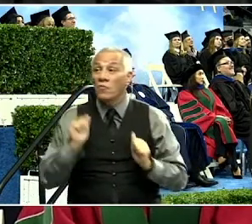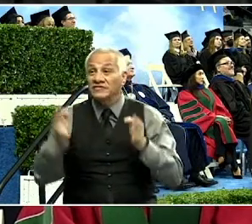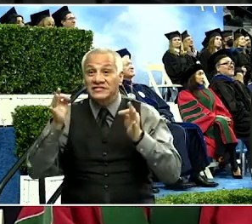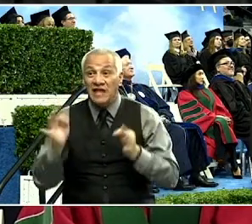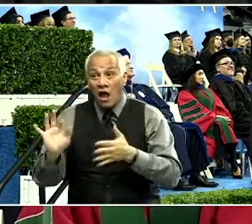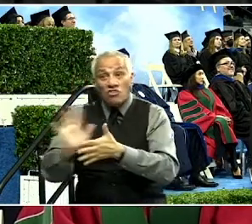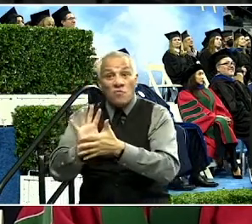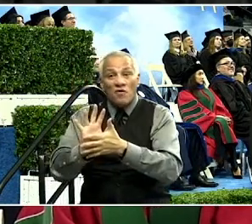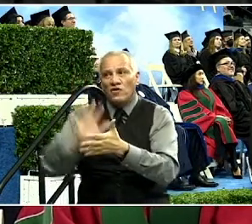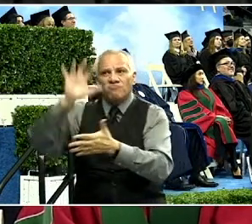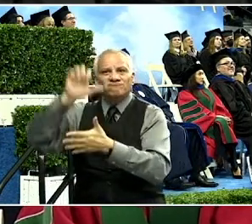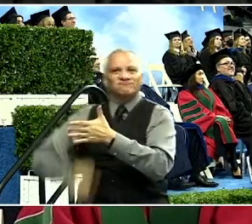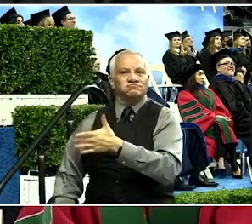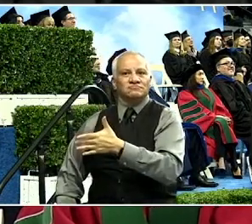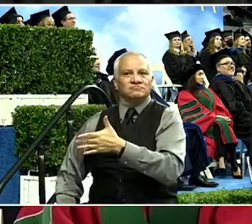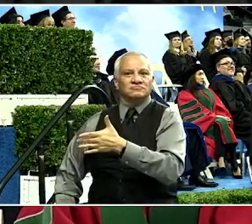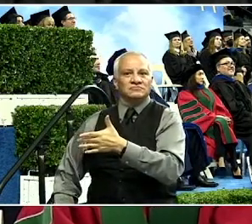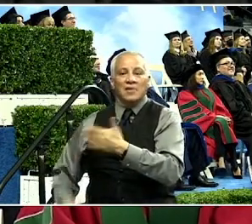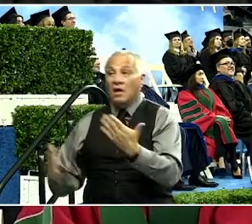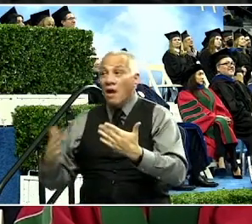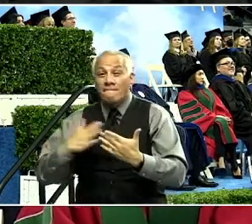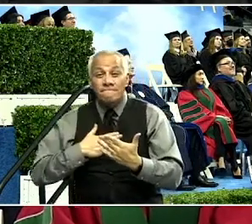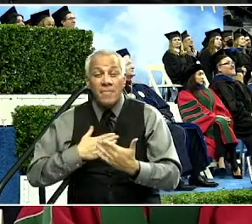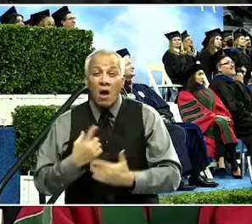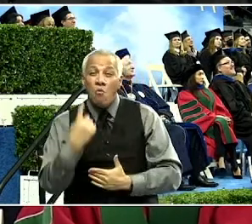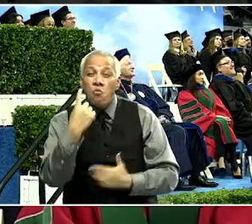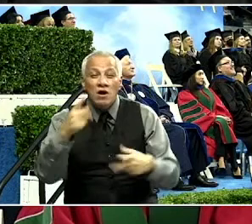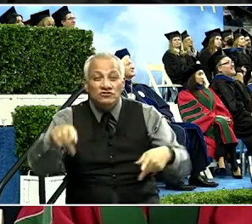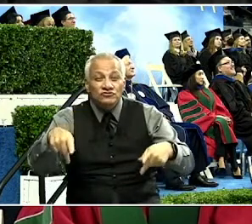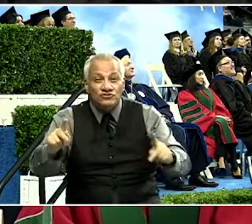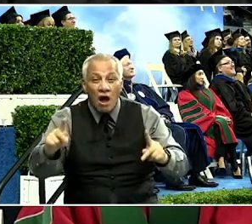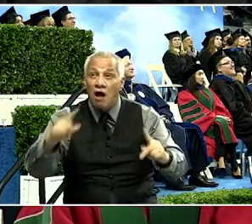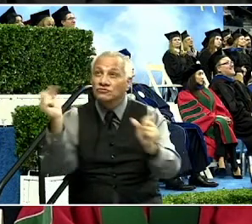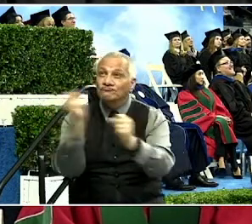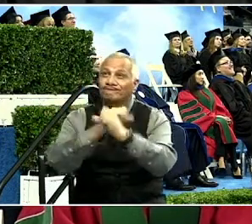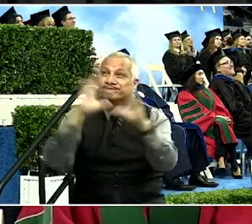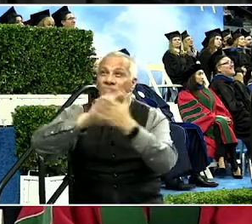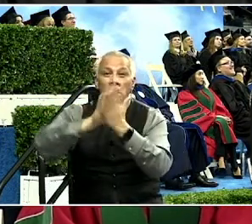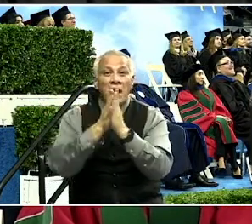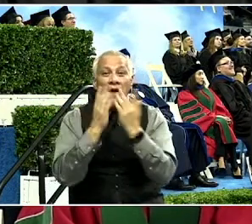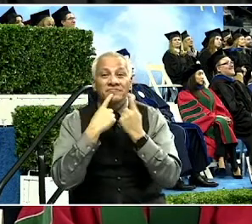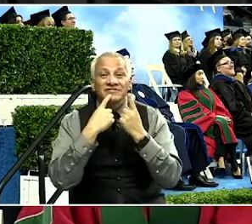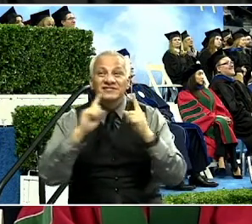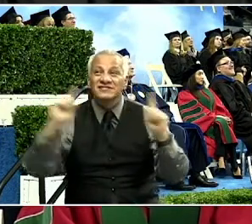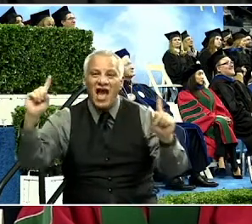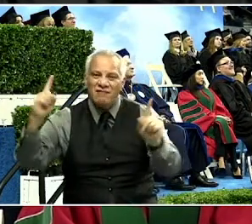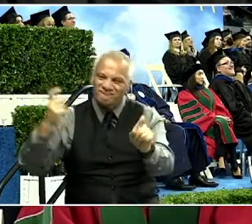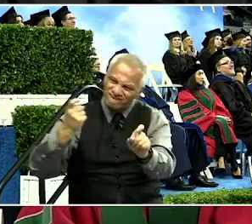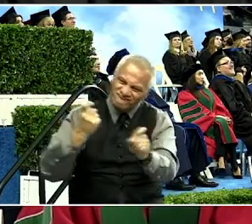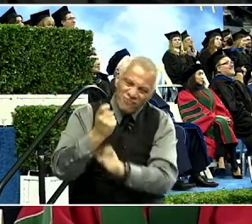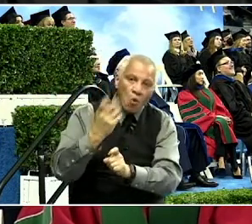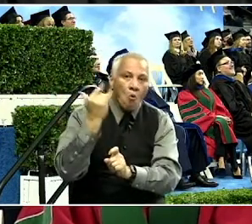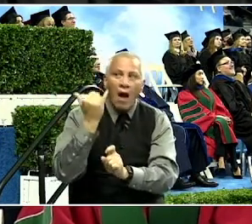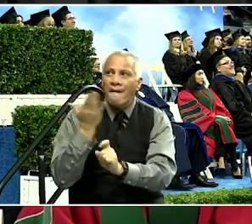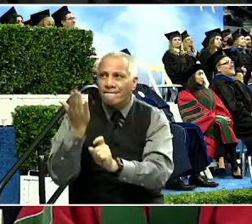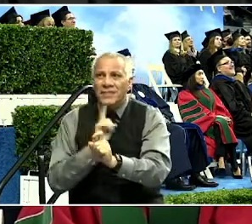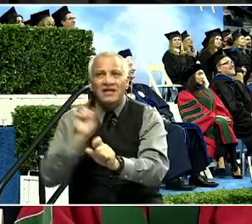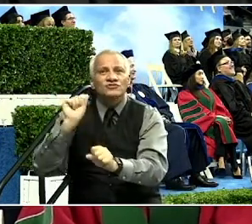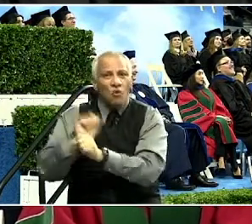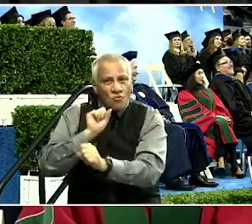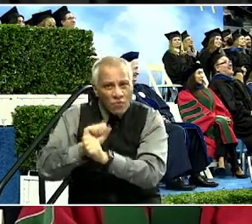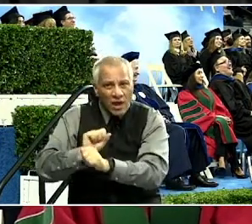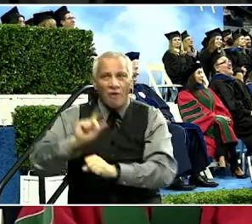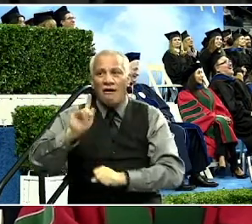interview from their theaters. My one shot at big-time success was foiled by the real-life Kim